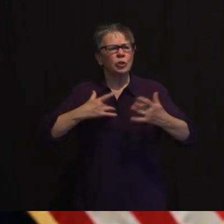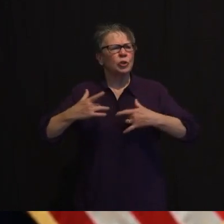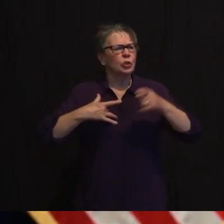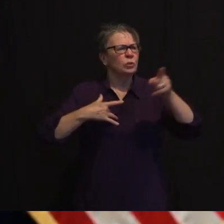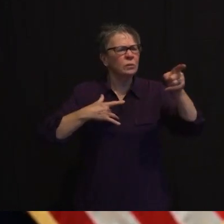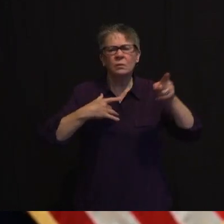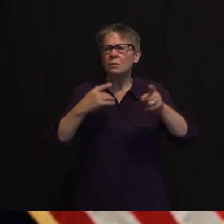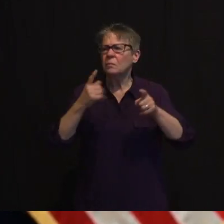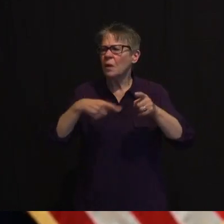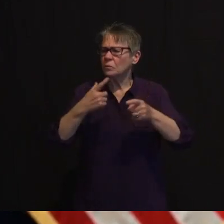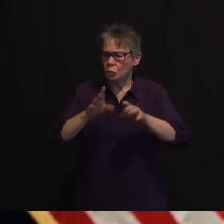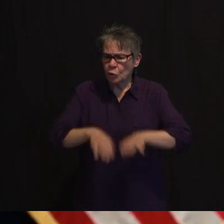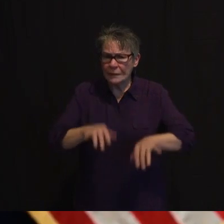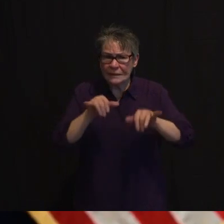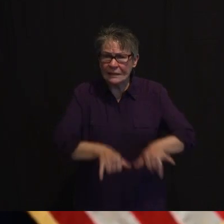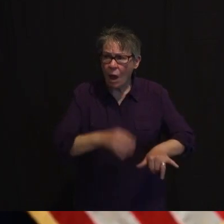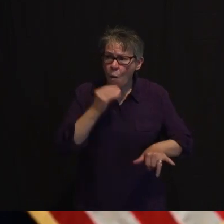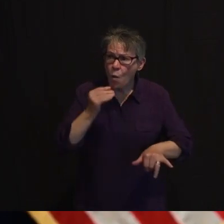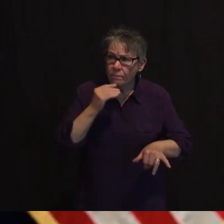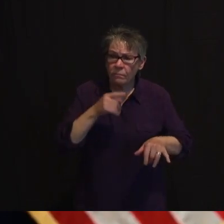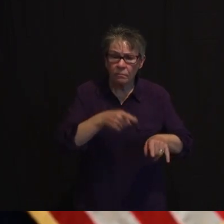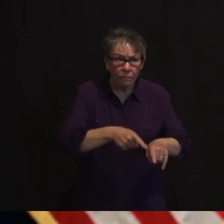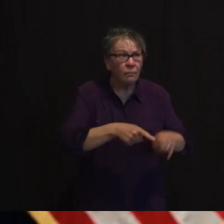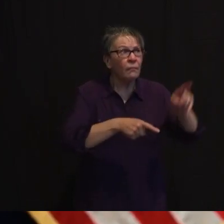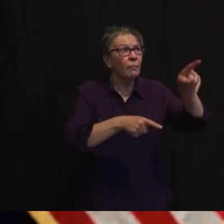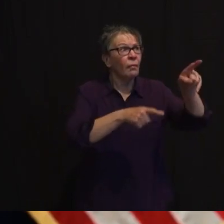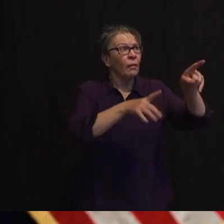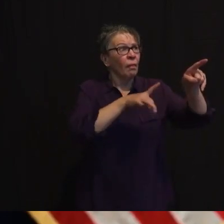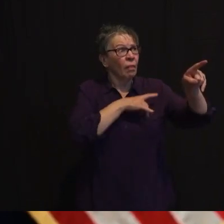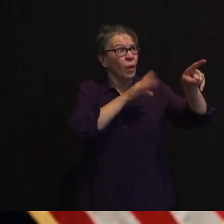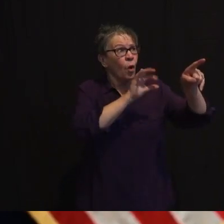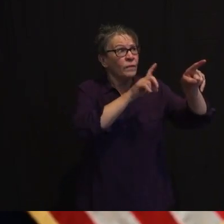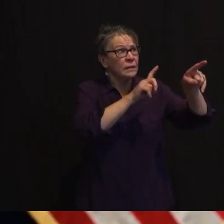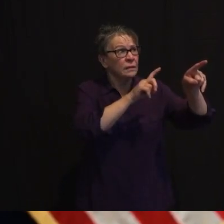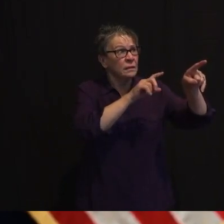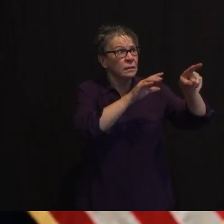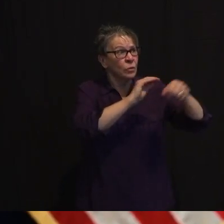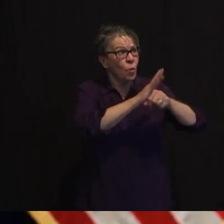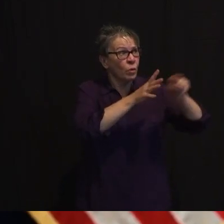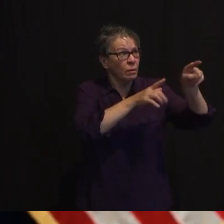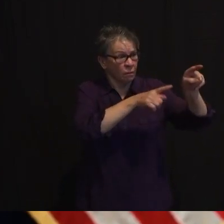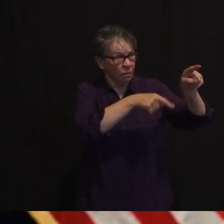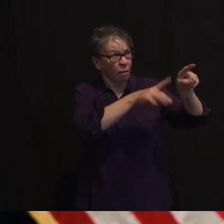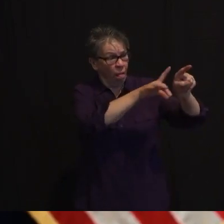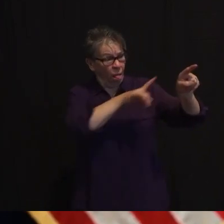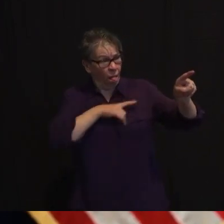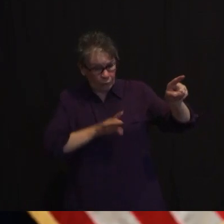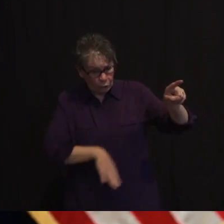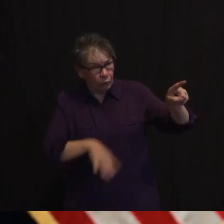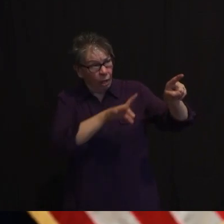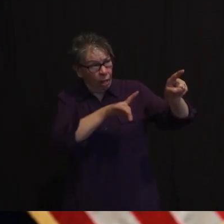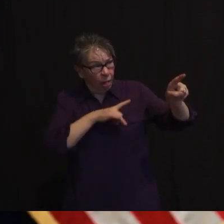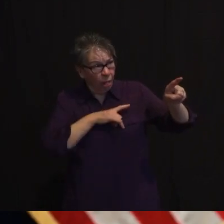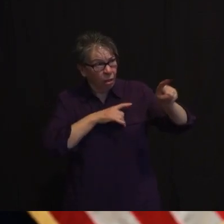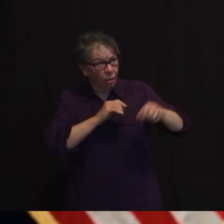recourse, landlord activity. One thing we have said this, if anyone has a holiday right now, the deal is not like, say